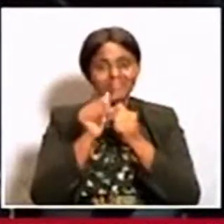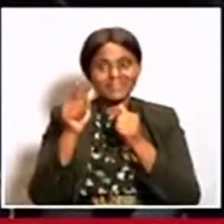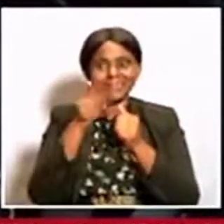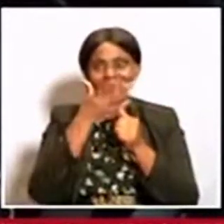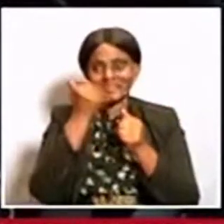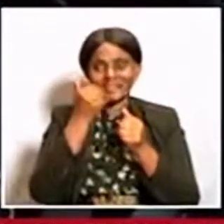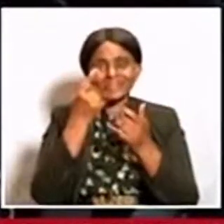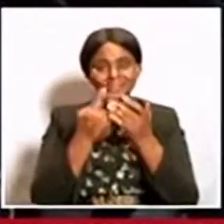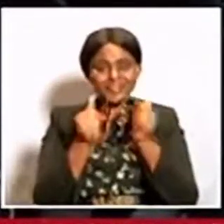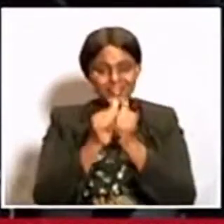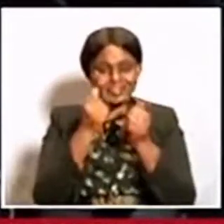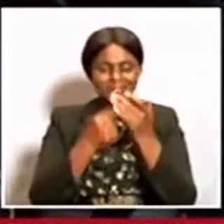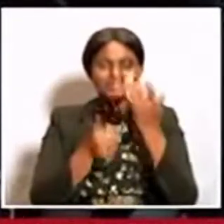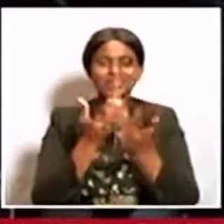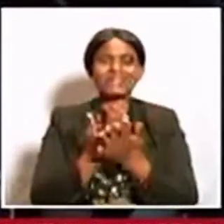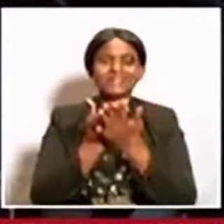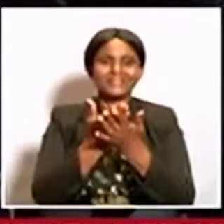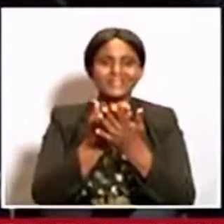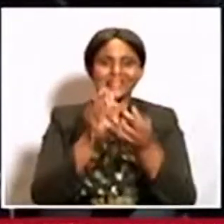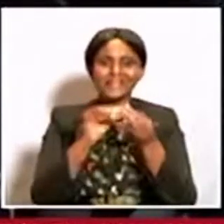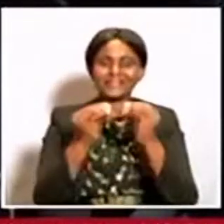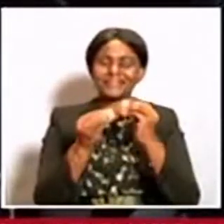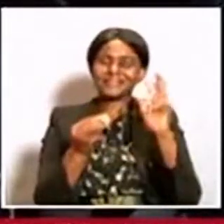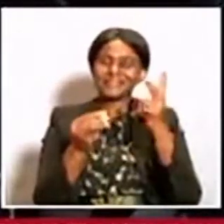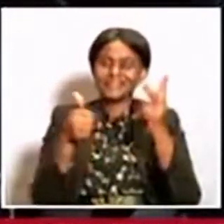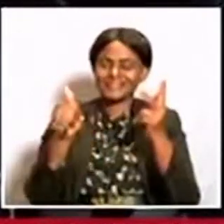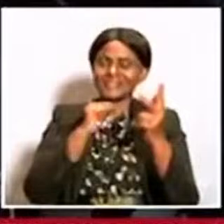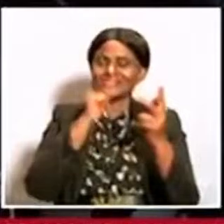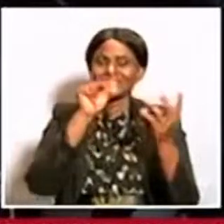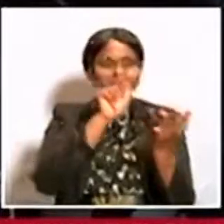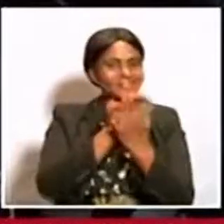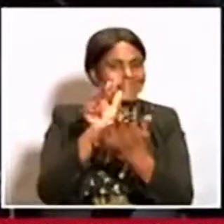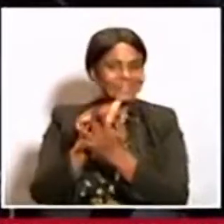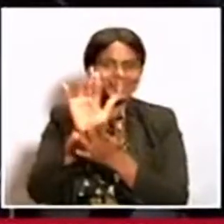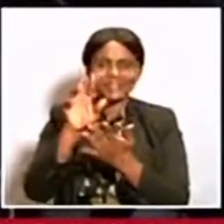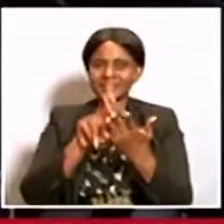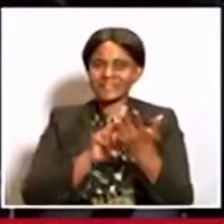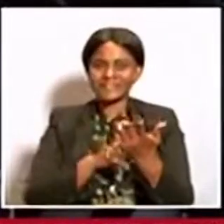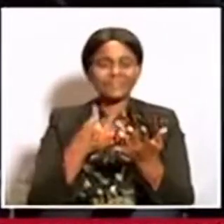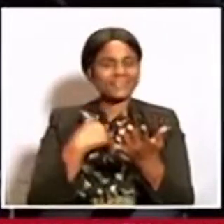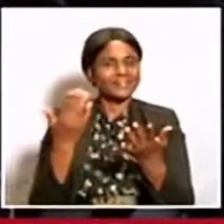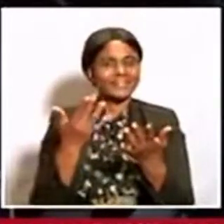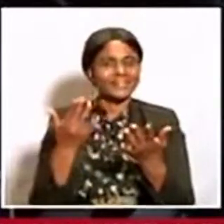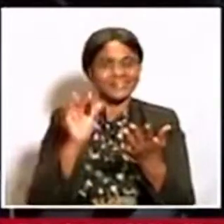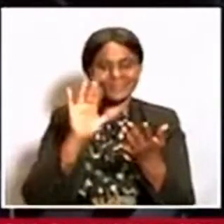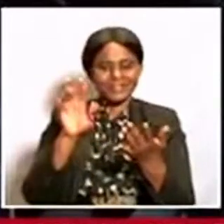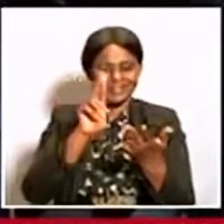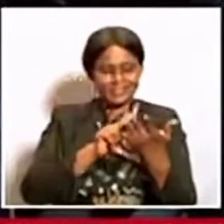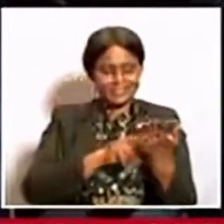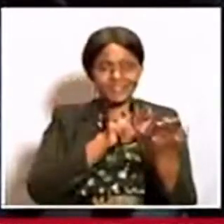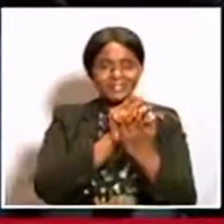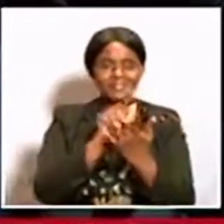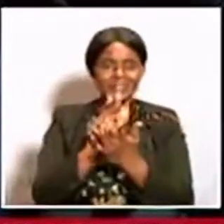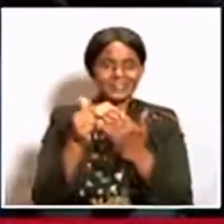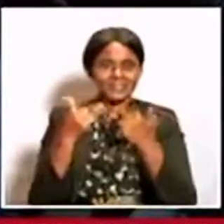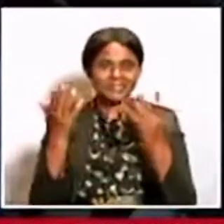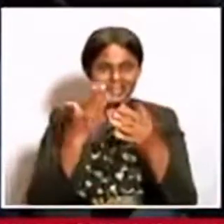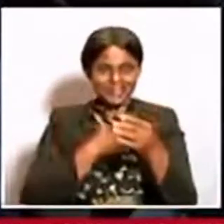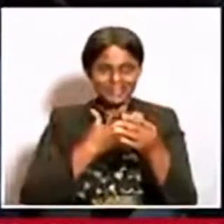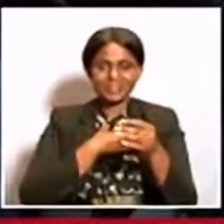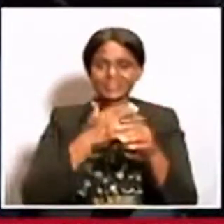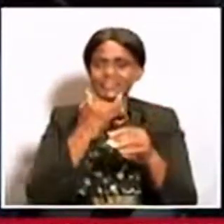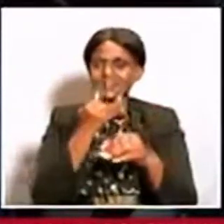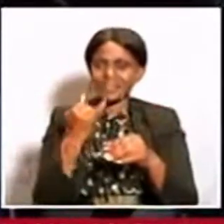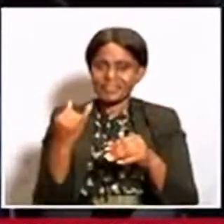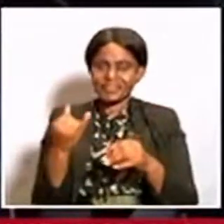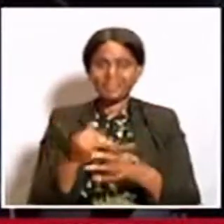is submitted. Number 3, you didn't sign your report. Okay? Those are my preliminary issues, Chair.